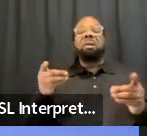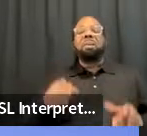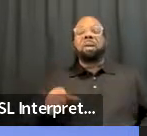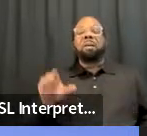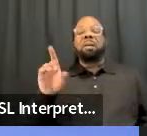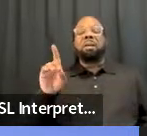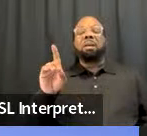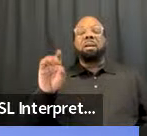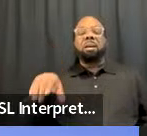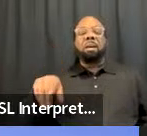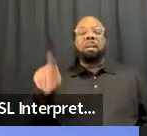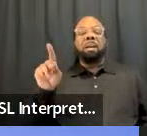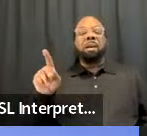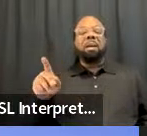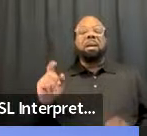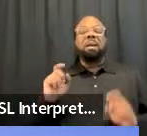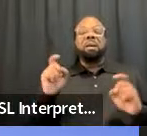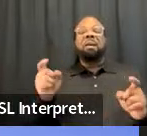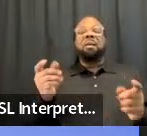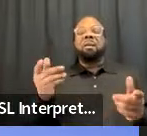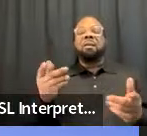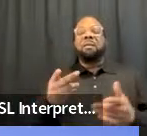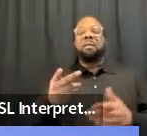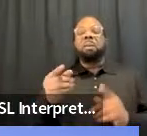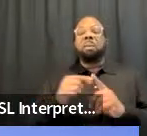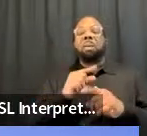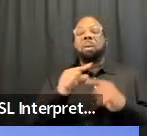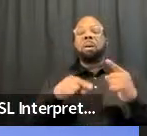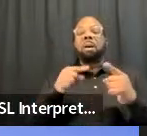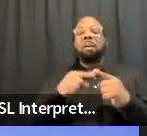the City of Yes. Edith?